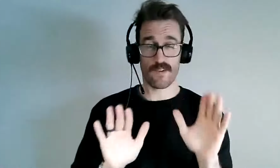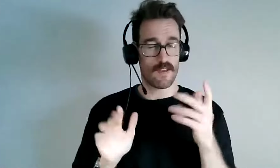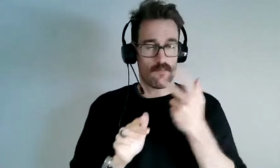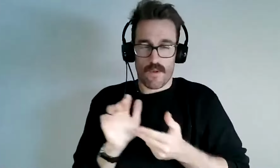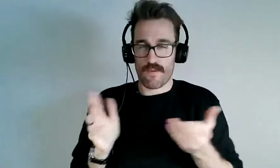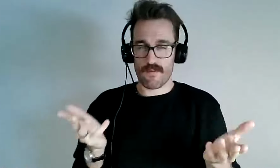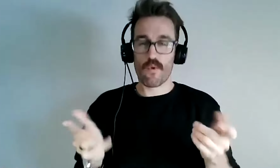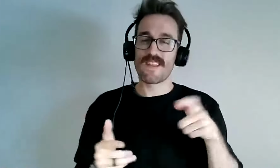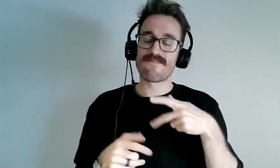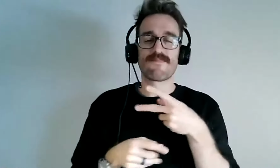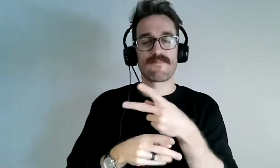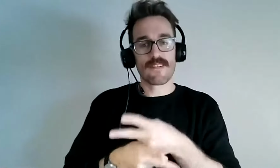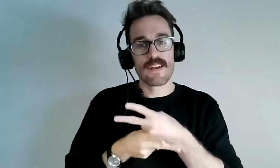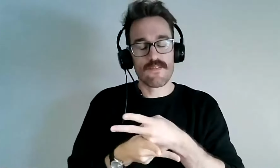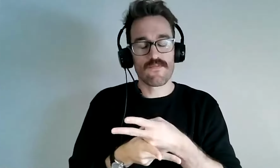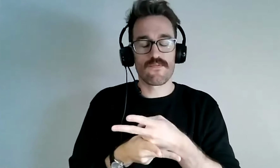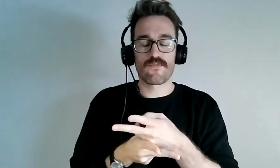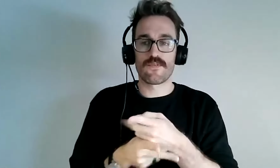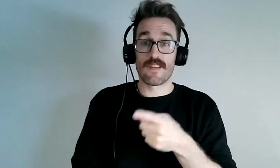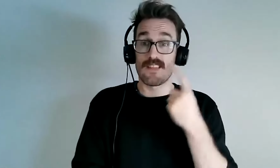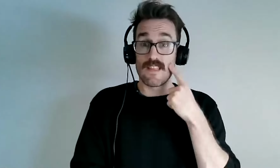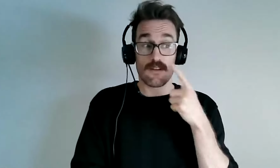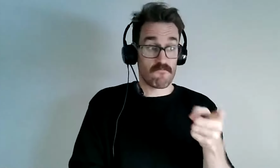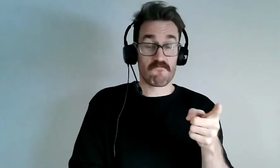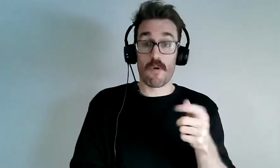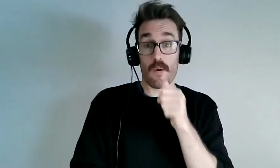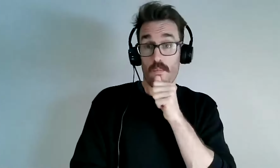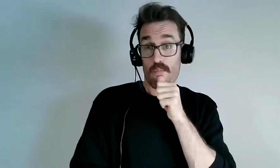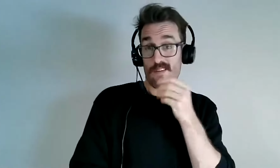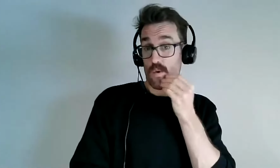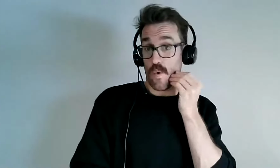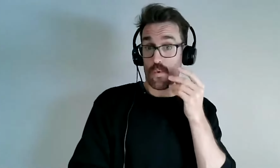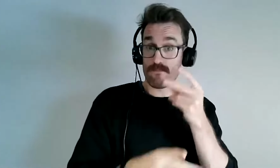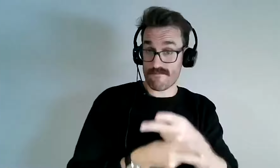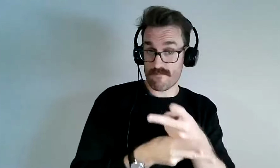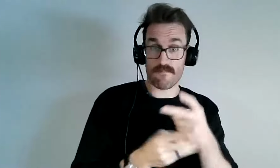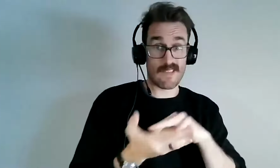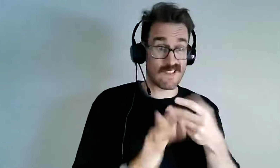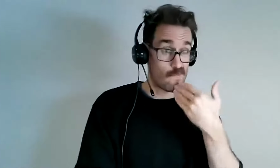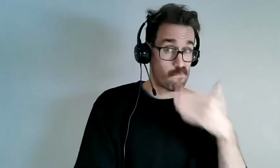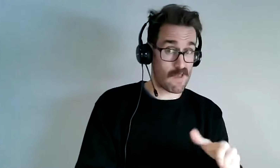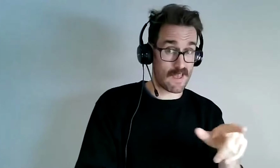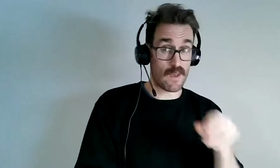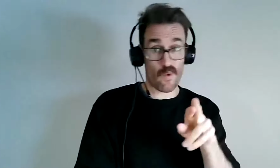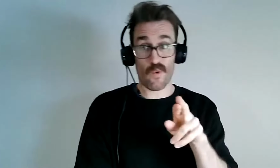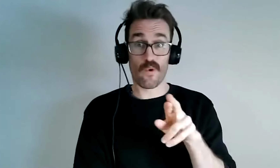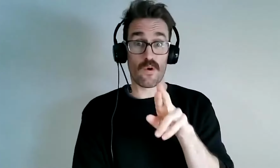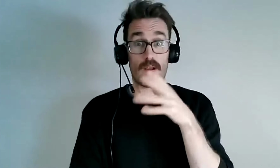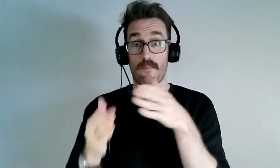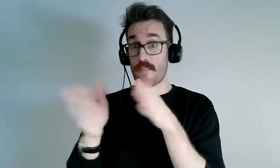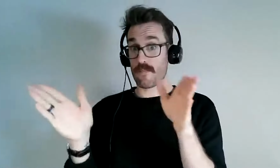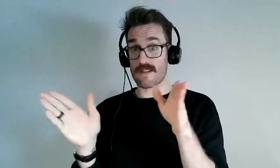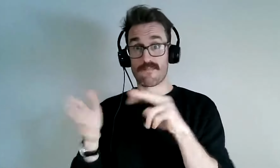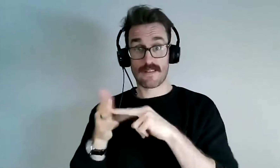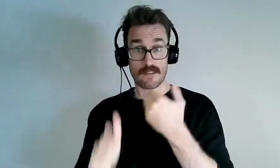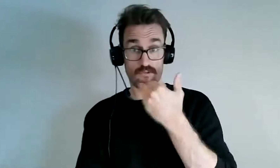very careful not to think that because it's private, it's necessarily bad, and because it's public, it's necessarily good.